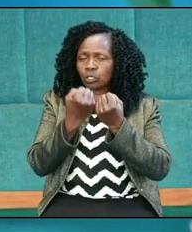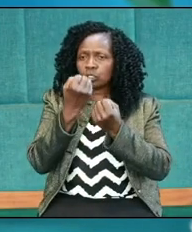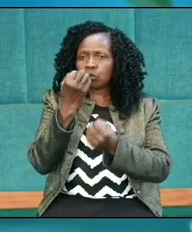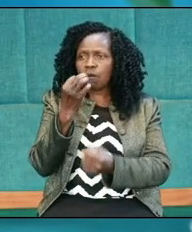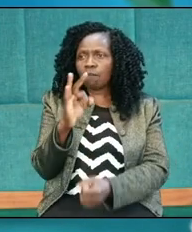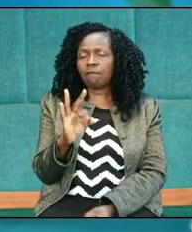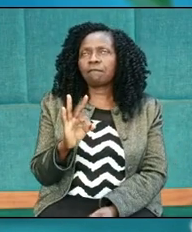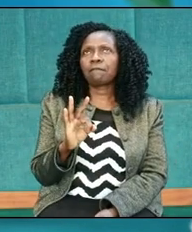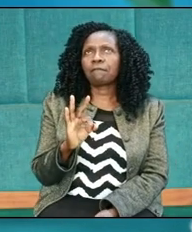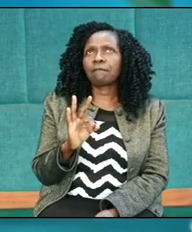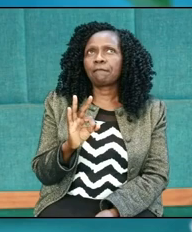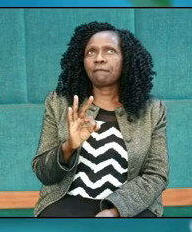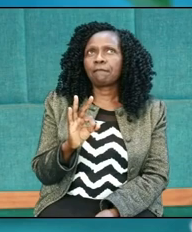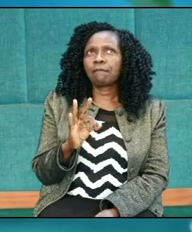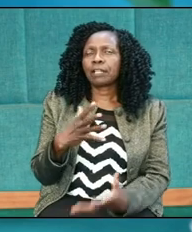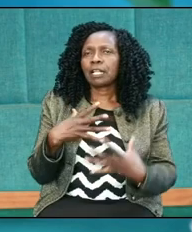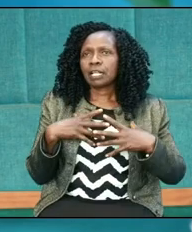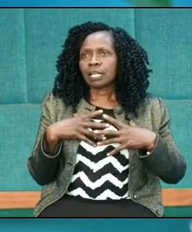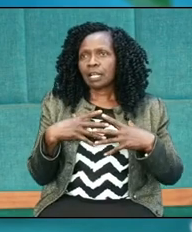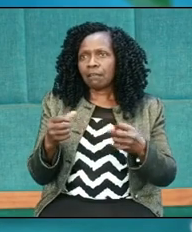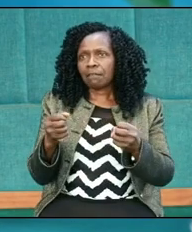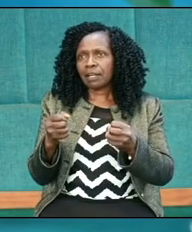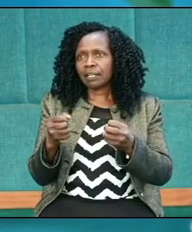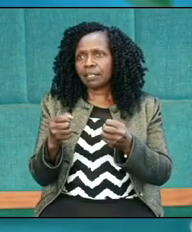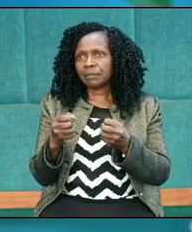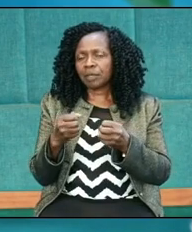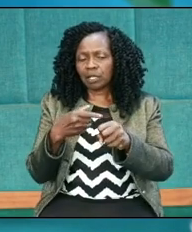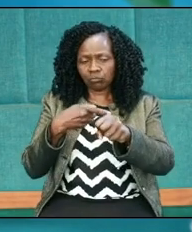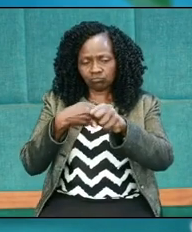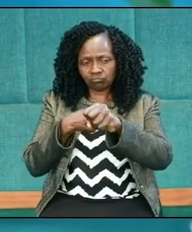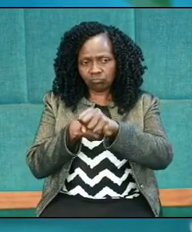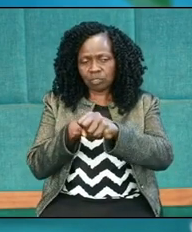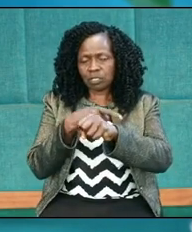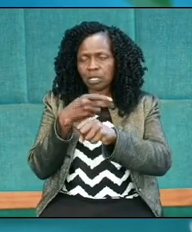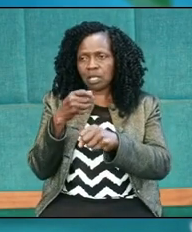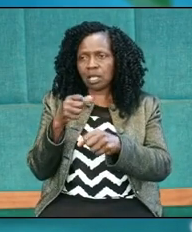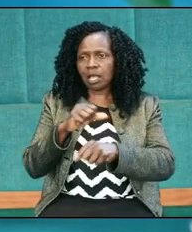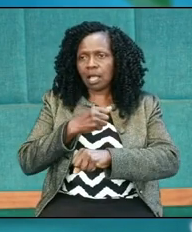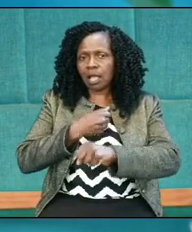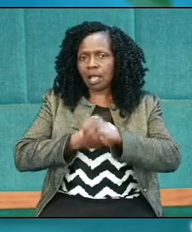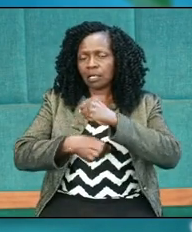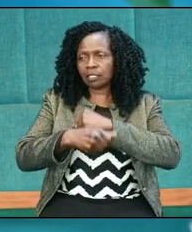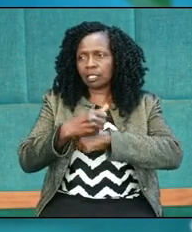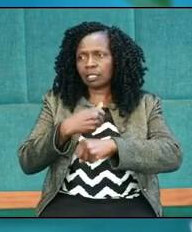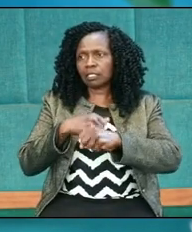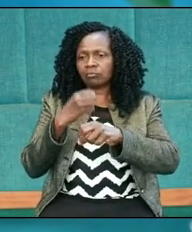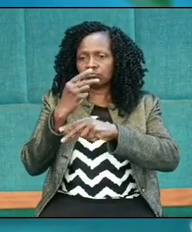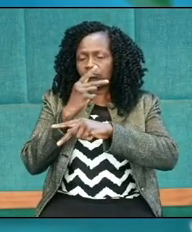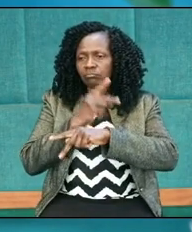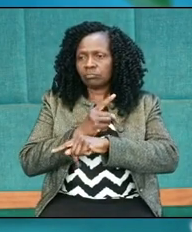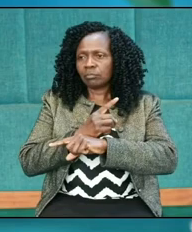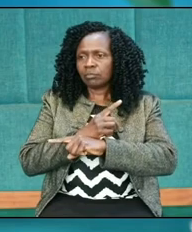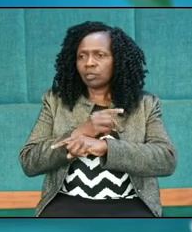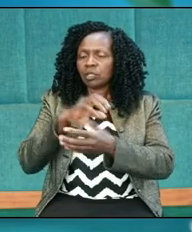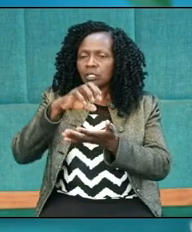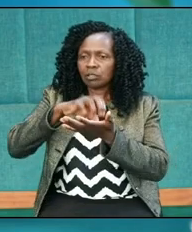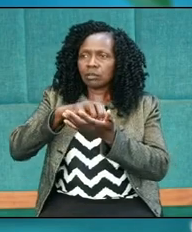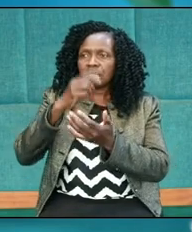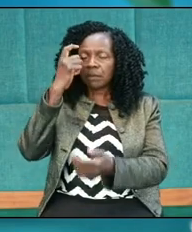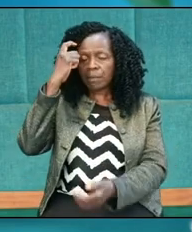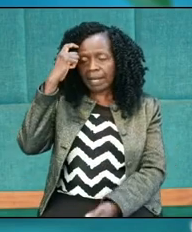of the recovery and the prognosis actually depends so much on the state of the mind.